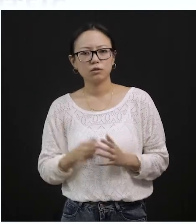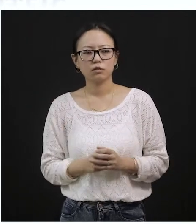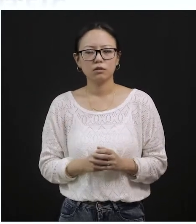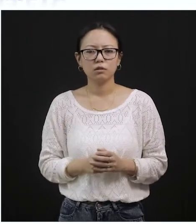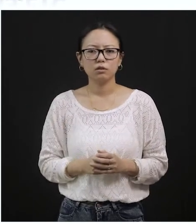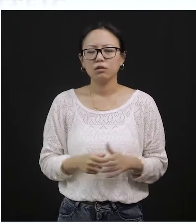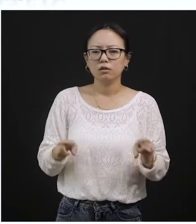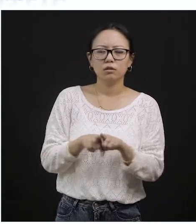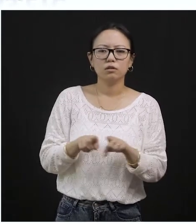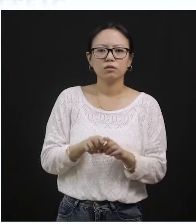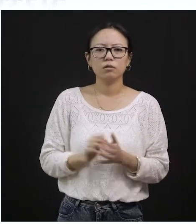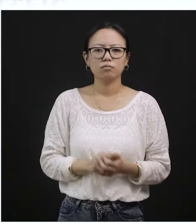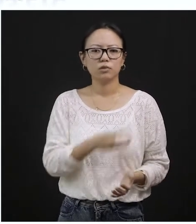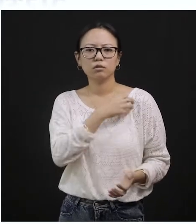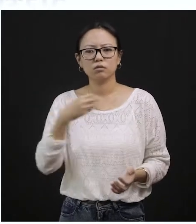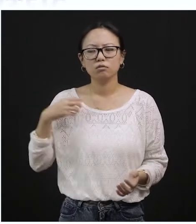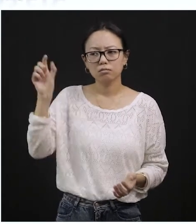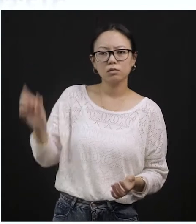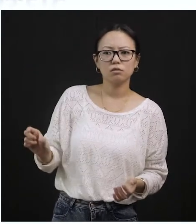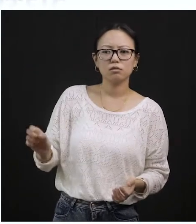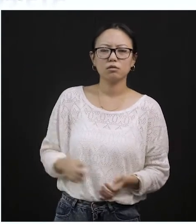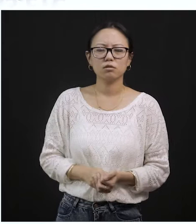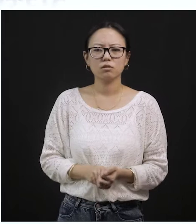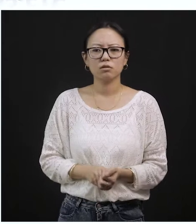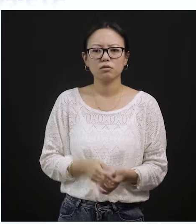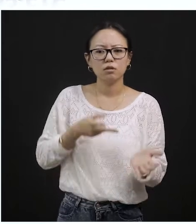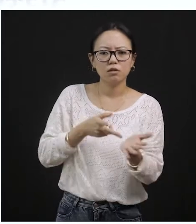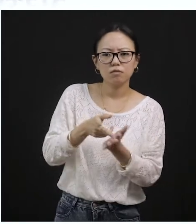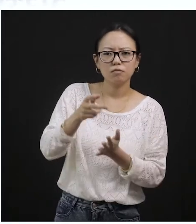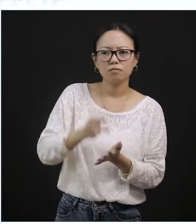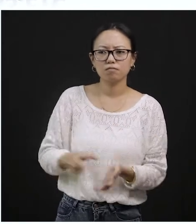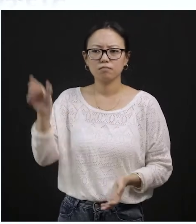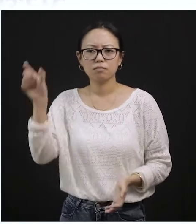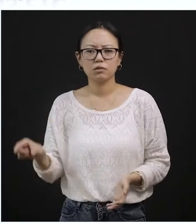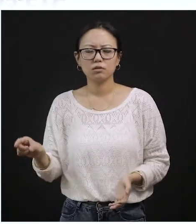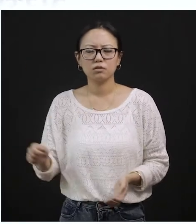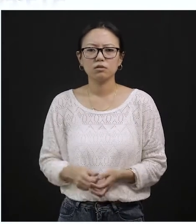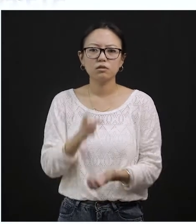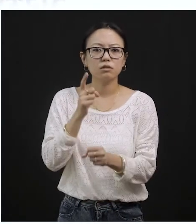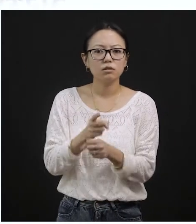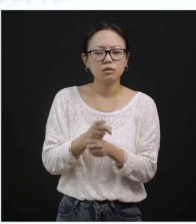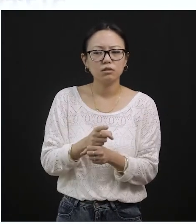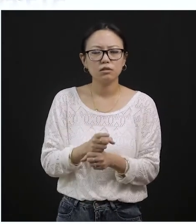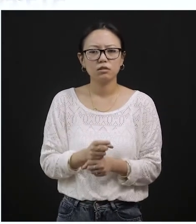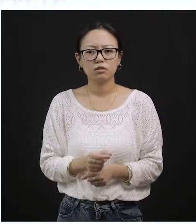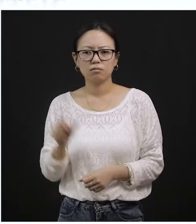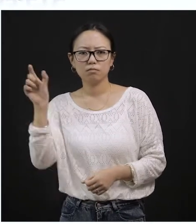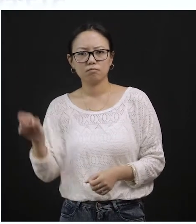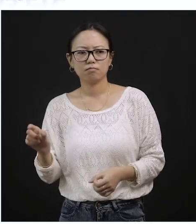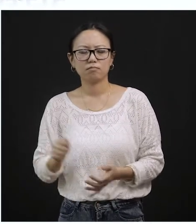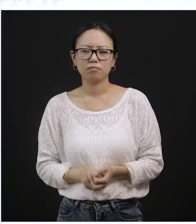then engineers, etc. All right. So, are you all excited to learn about the different profession that we see